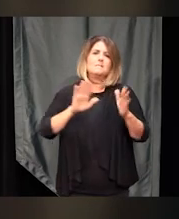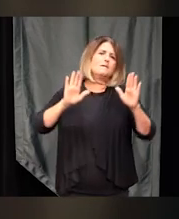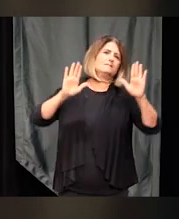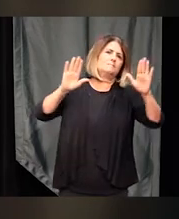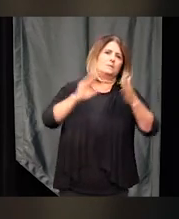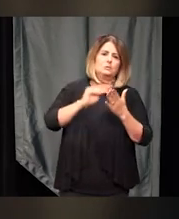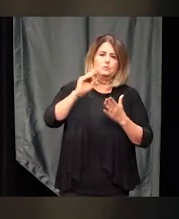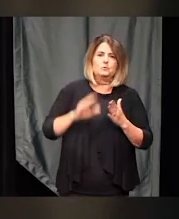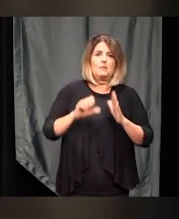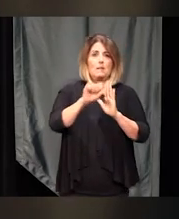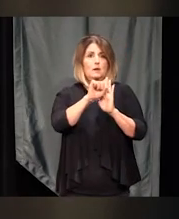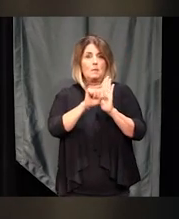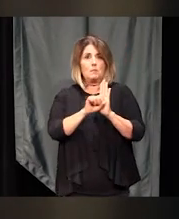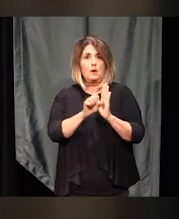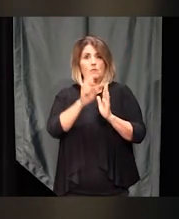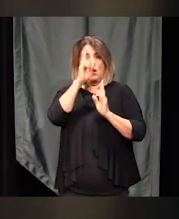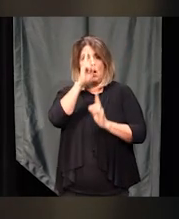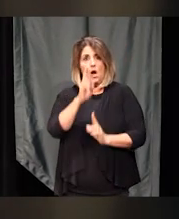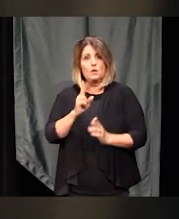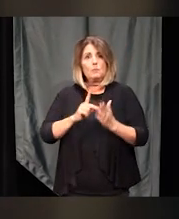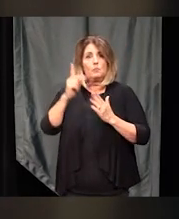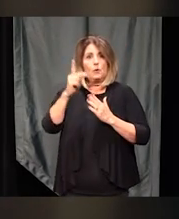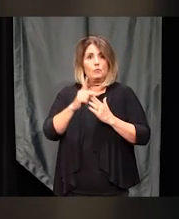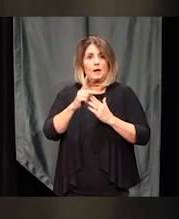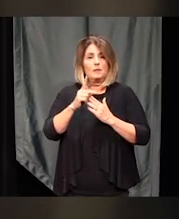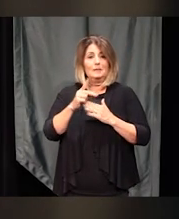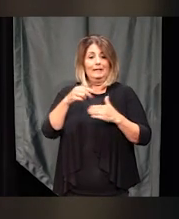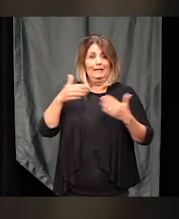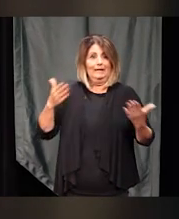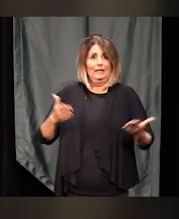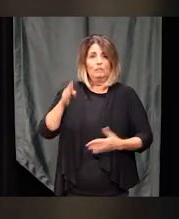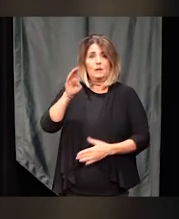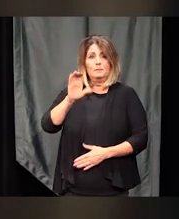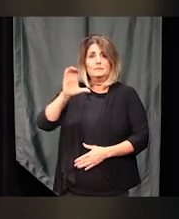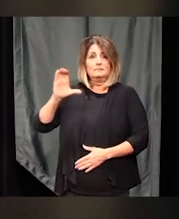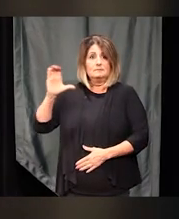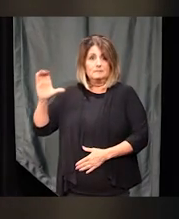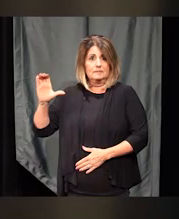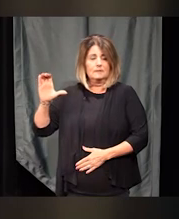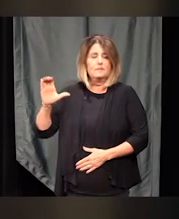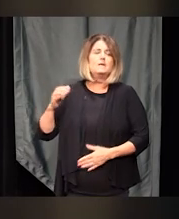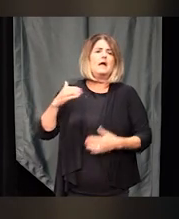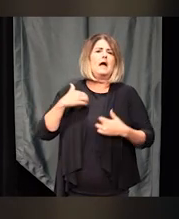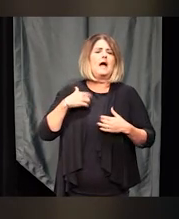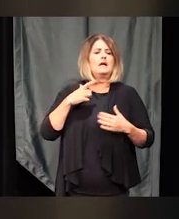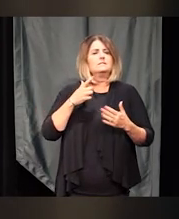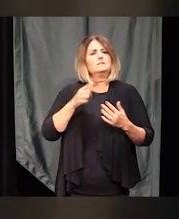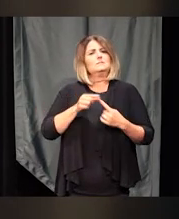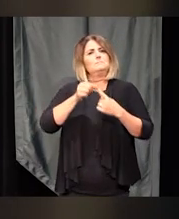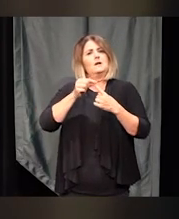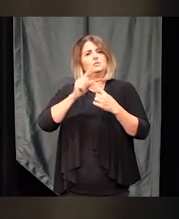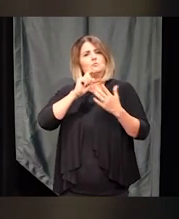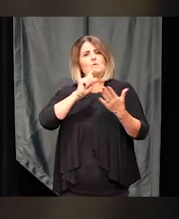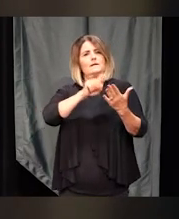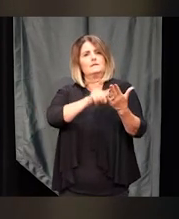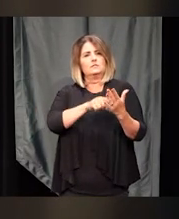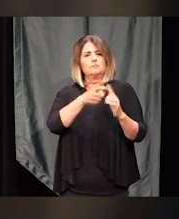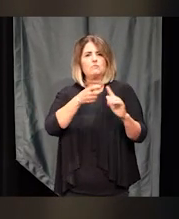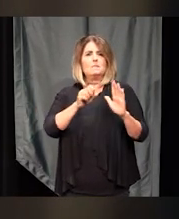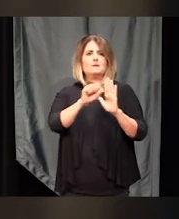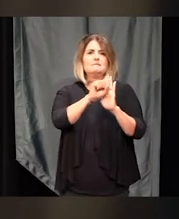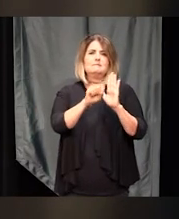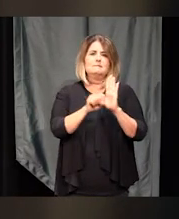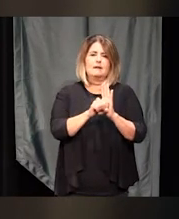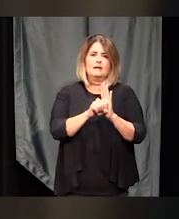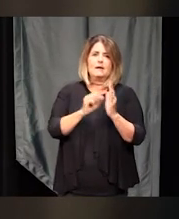The Commonwealth Honors Program at Bristol Community College has earned special recognition from the state